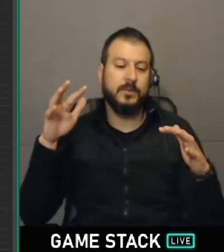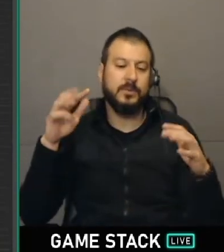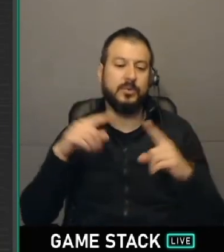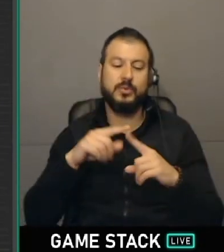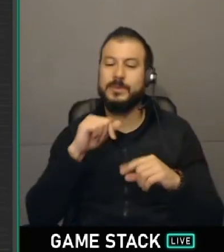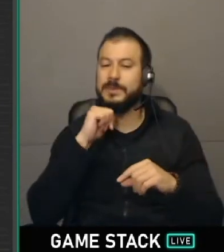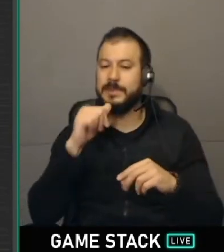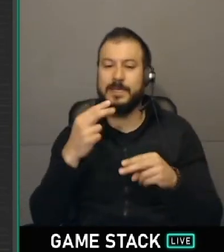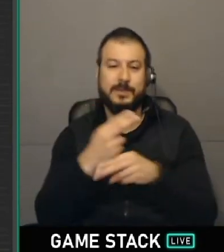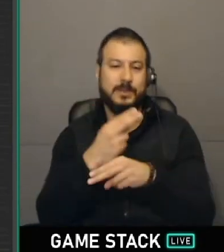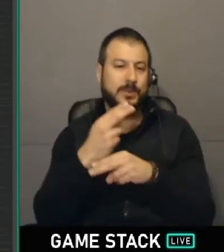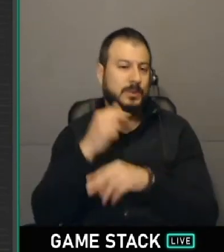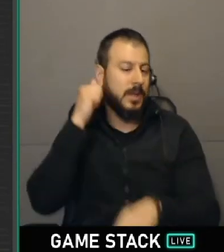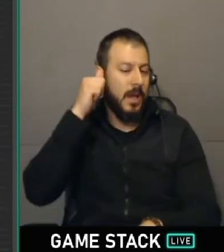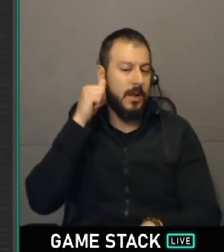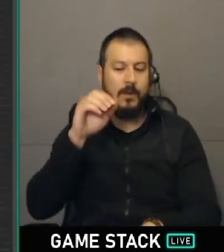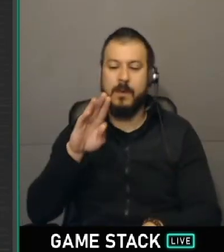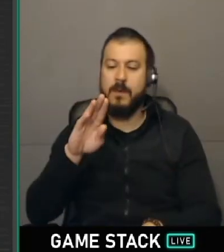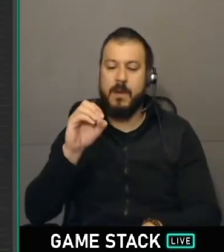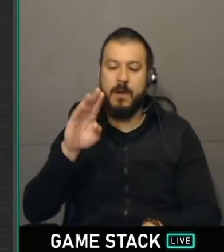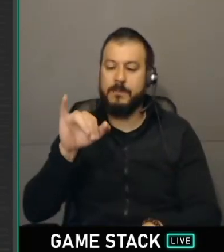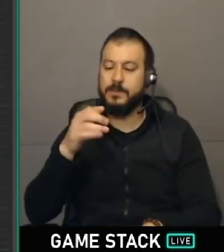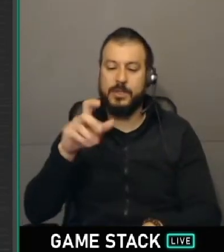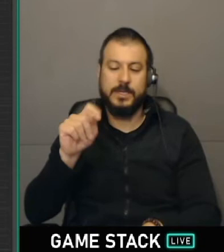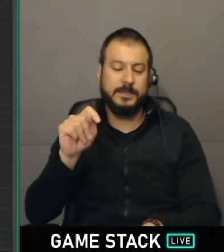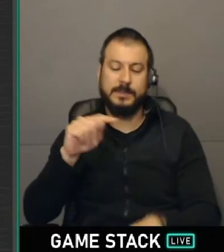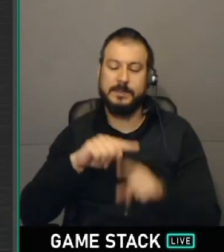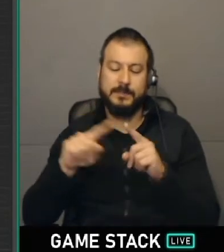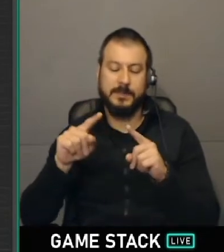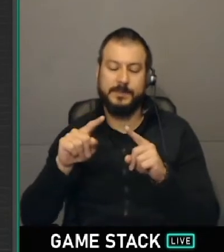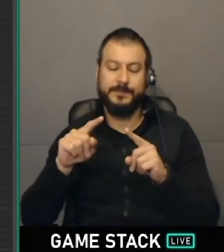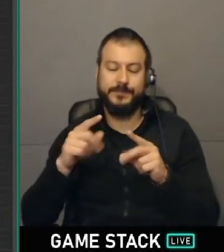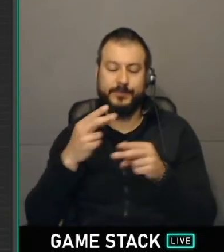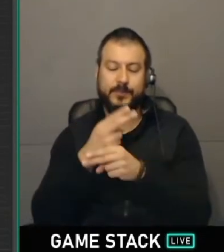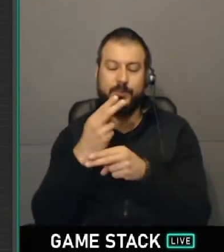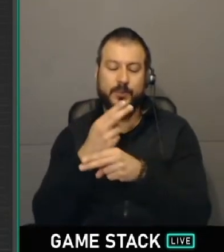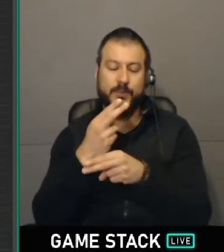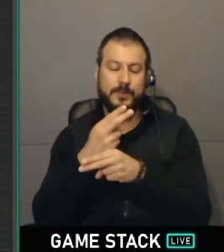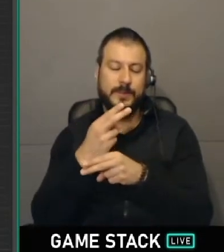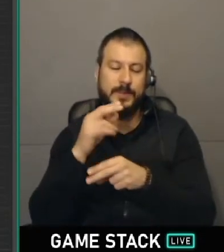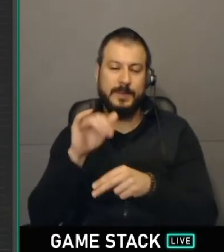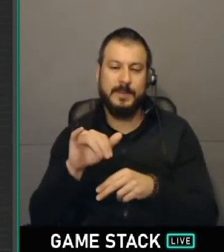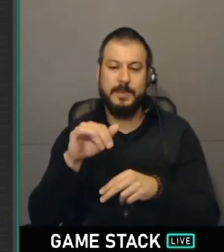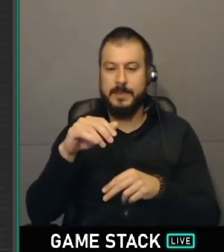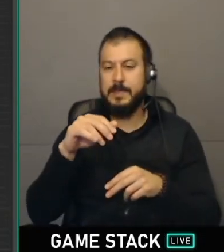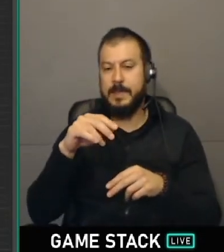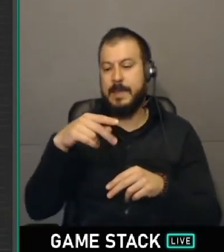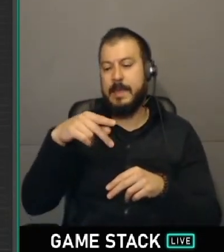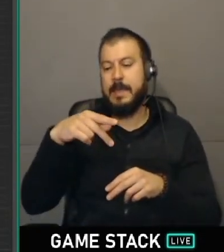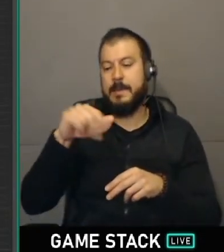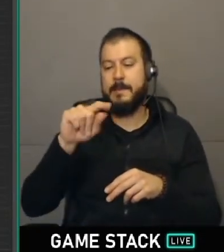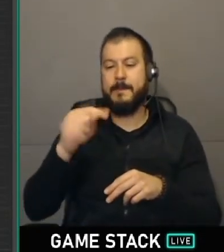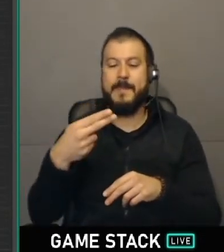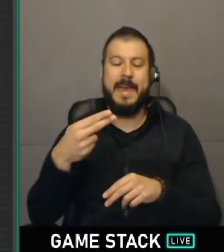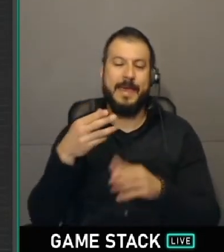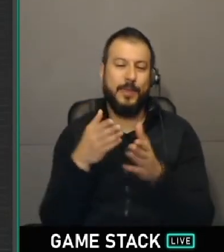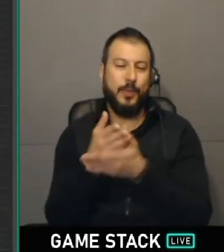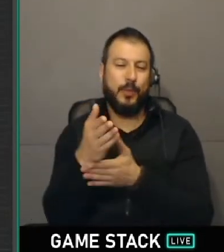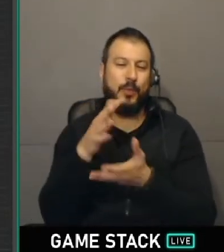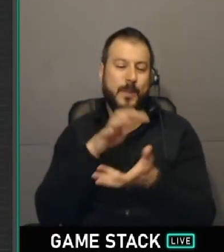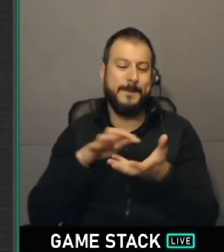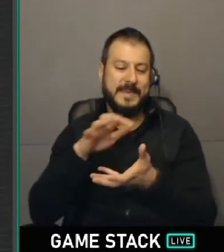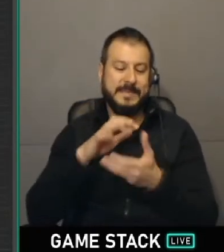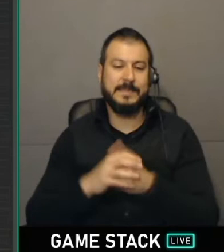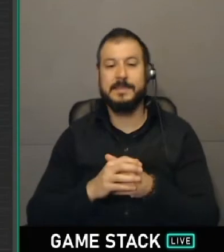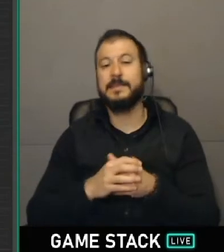audio objects, but to use the pass-through mix. And now if I